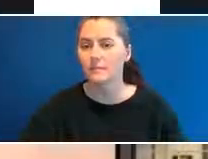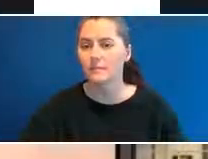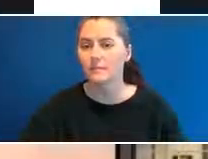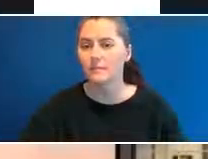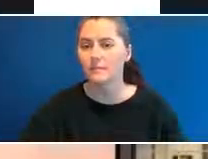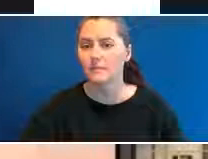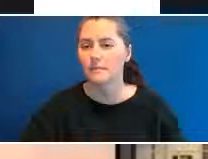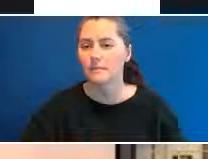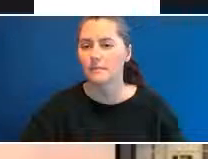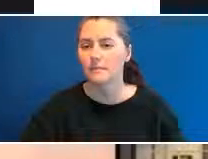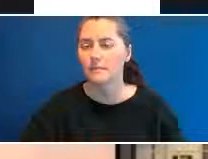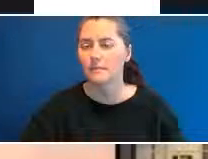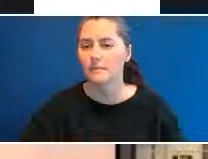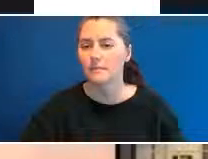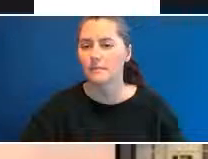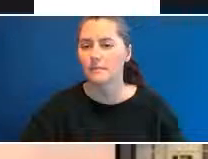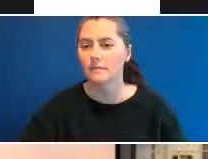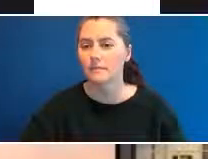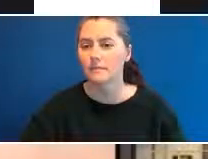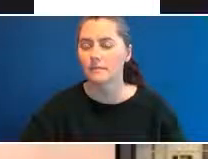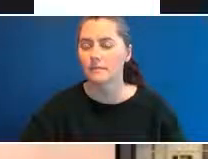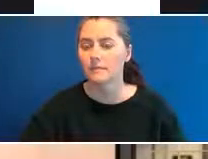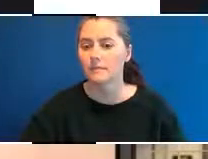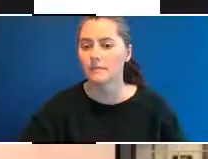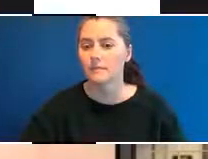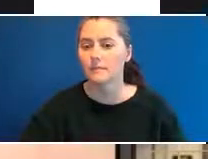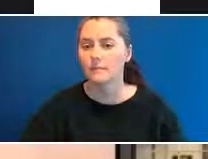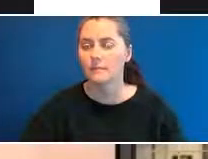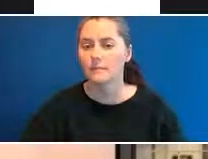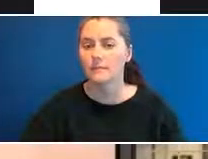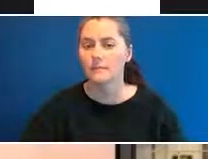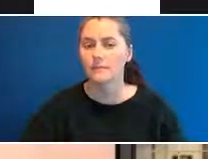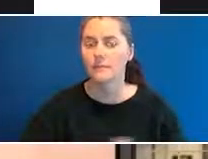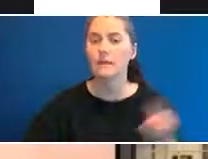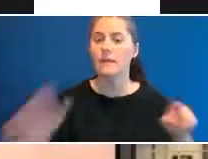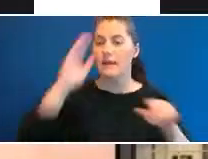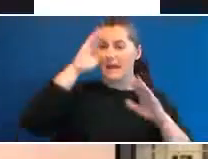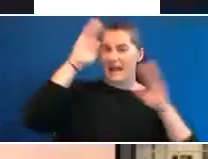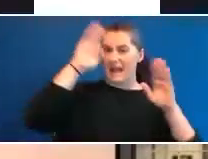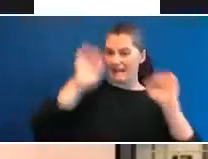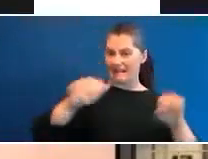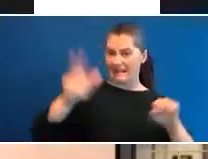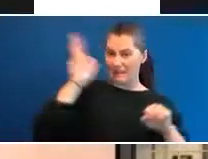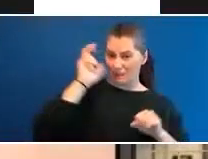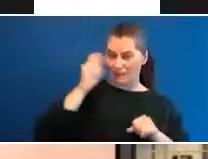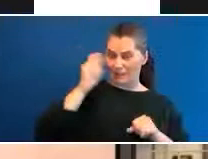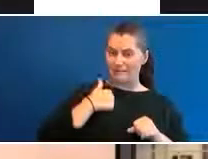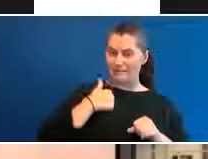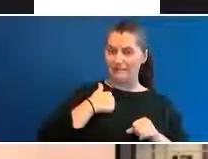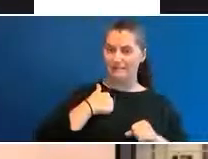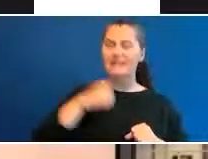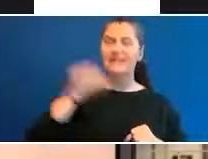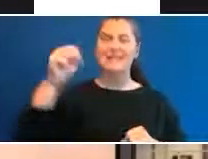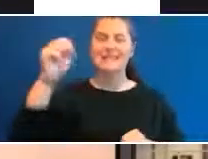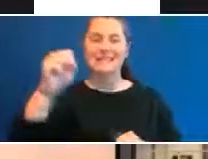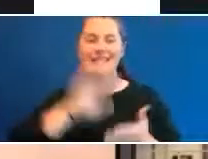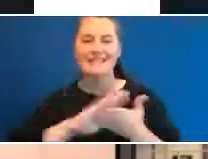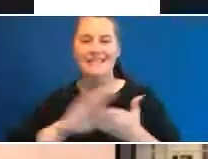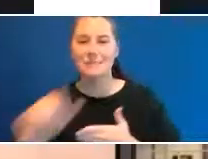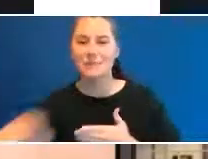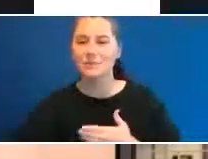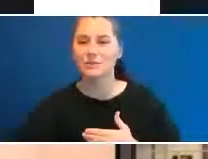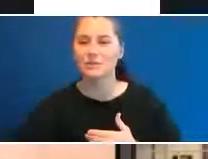but she would have to unmute that. So we're going to pop back. Hi, can you hear me? Yes, I can. Crystal, nice to meet you. It's